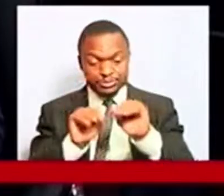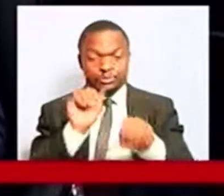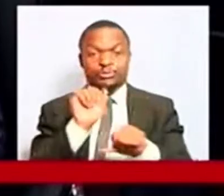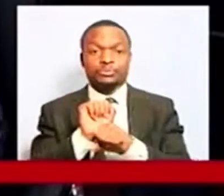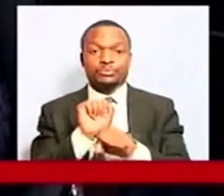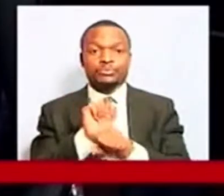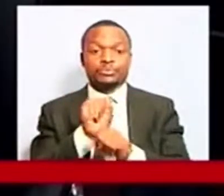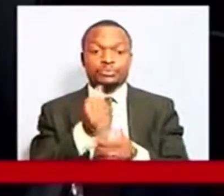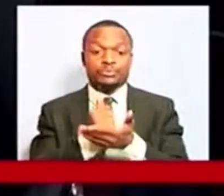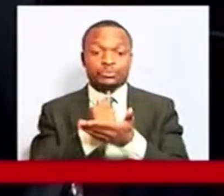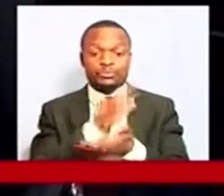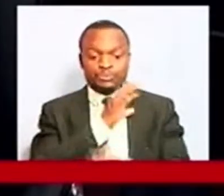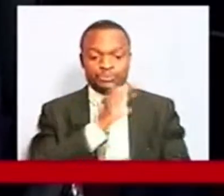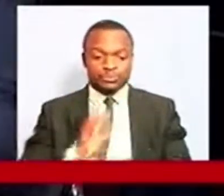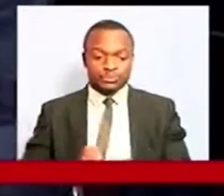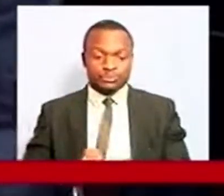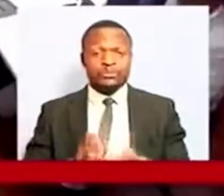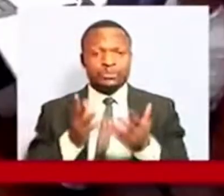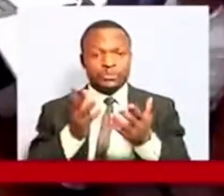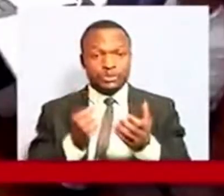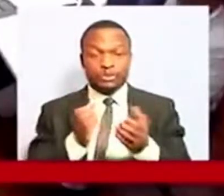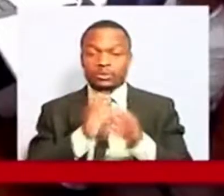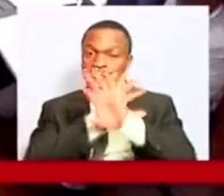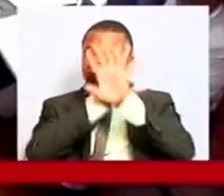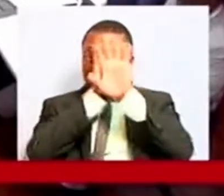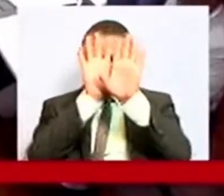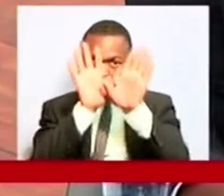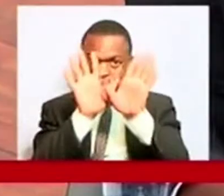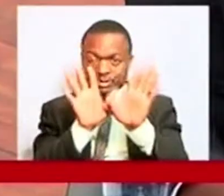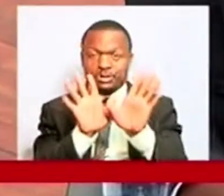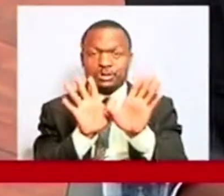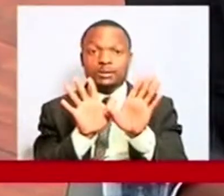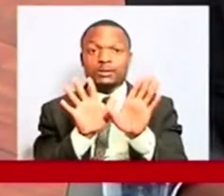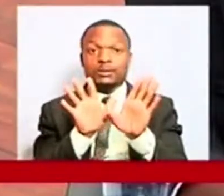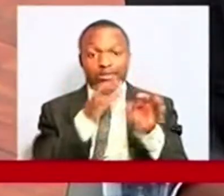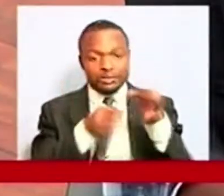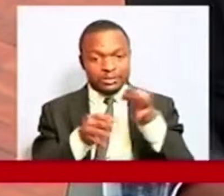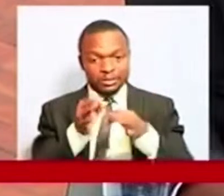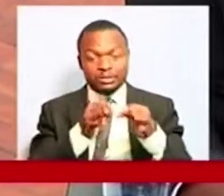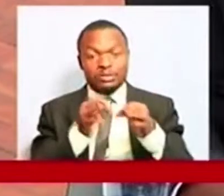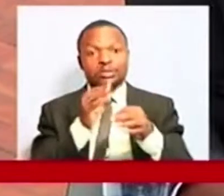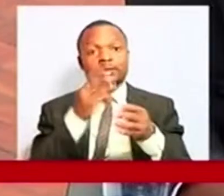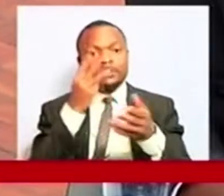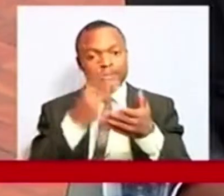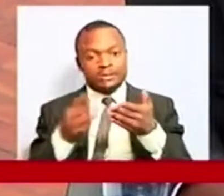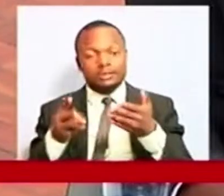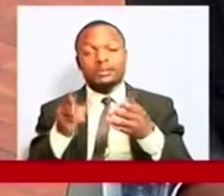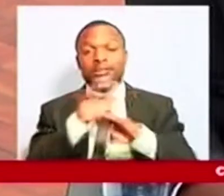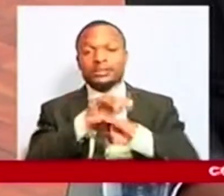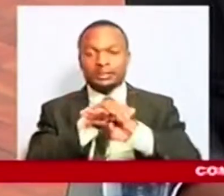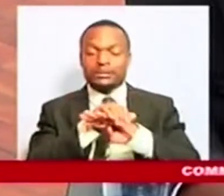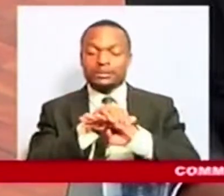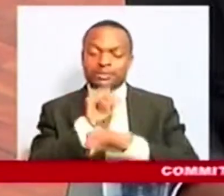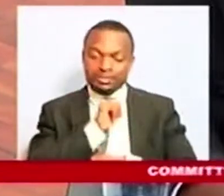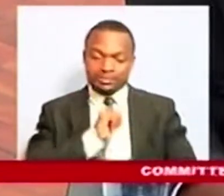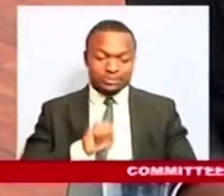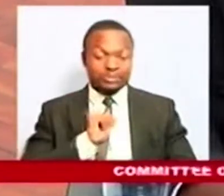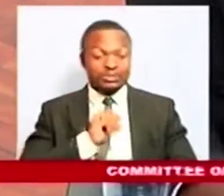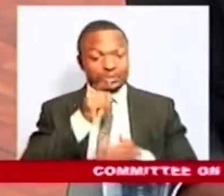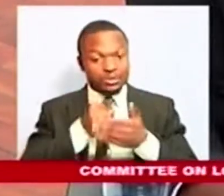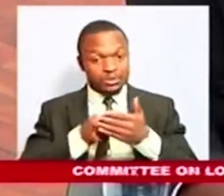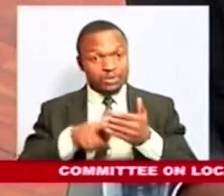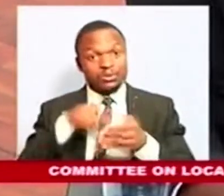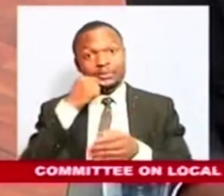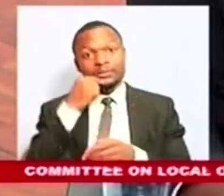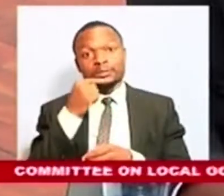to have some clarity. Honorable Chair, I think it's a matter of English. My apologies. What we are trying to